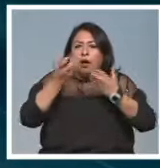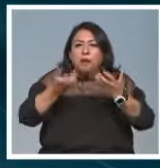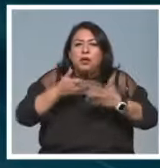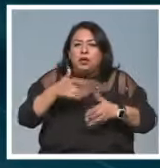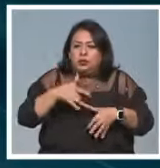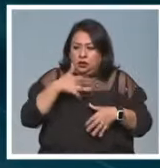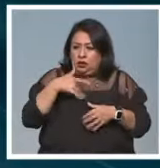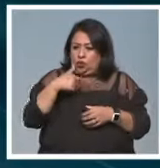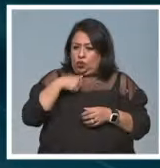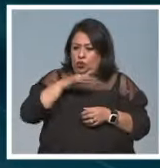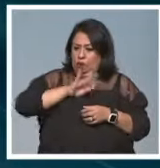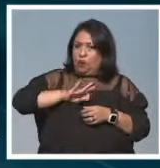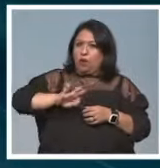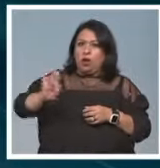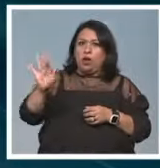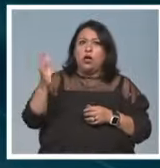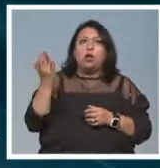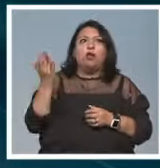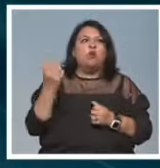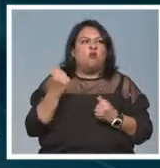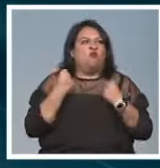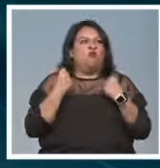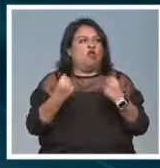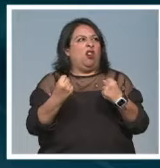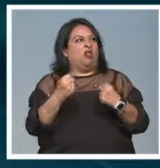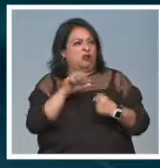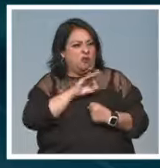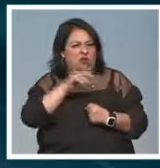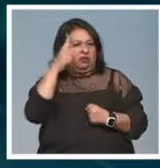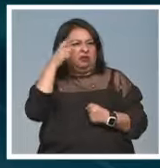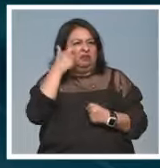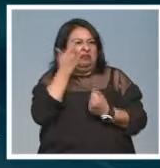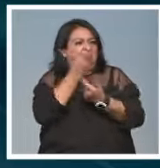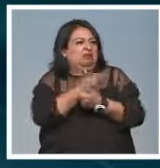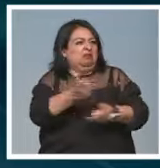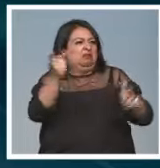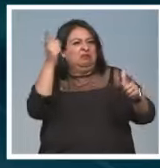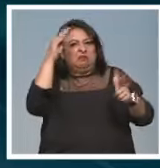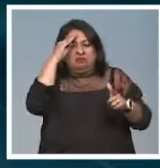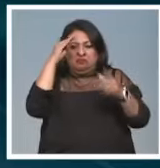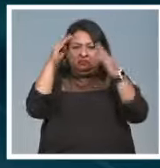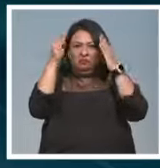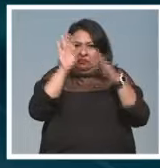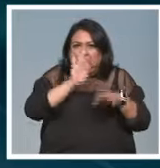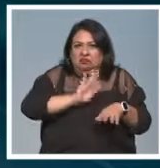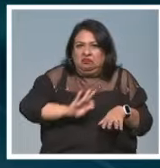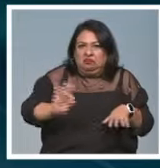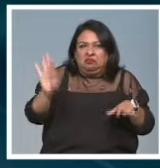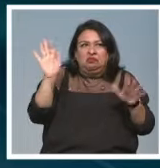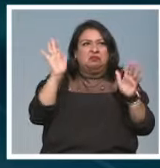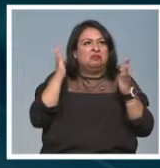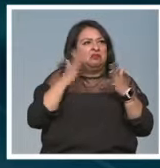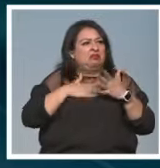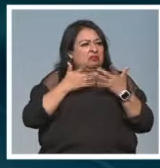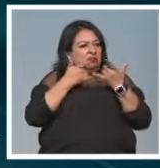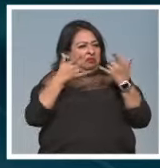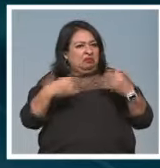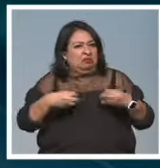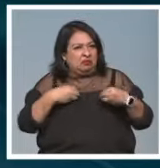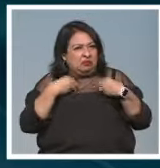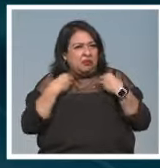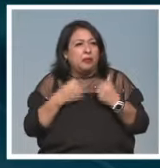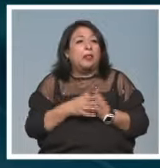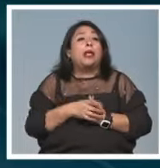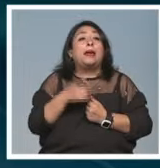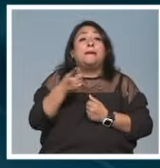they can dance, be empowered or dance or do what they want to do or reflect on their own life story. The first scene in